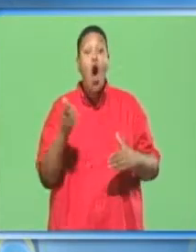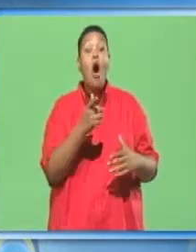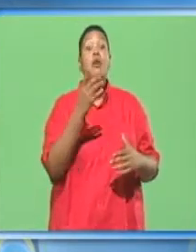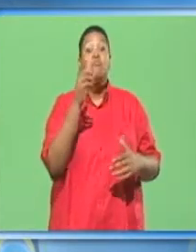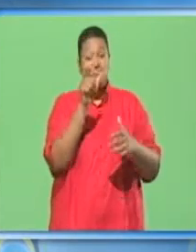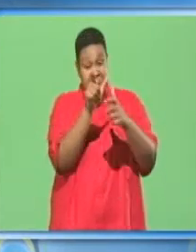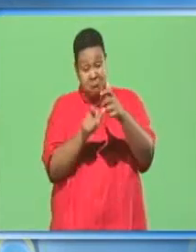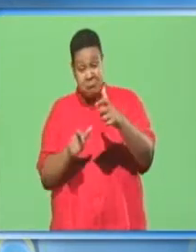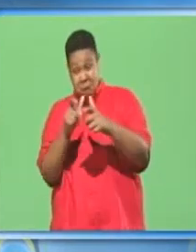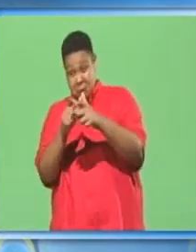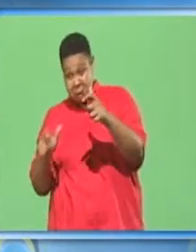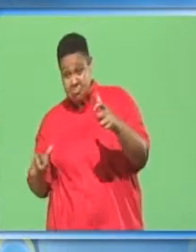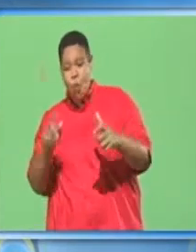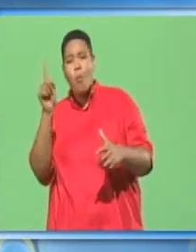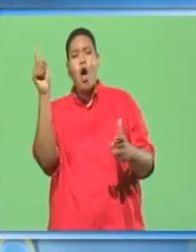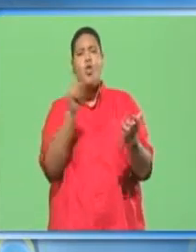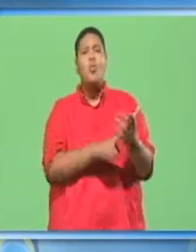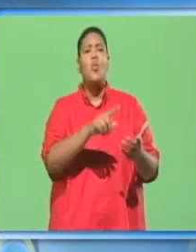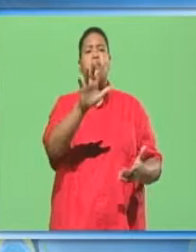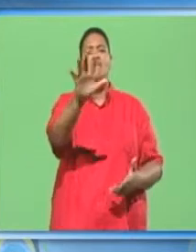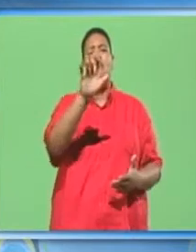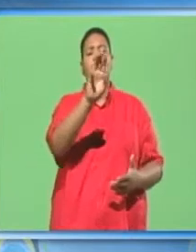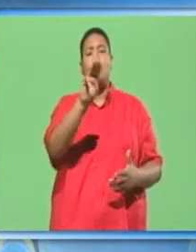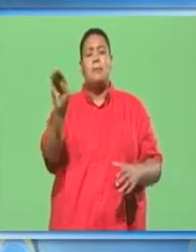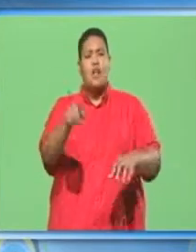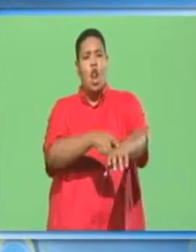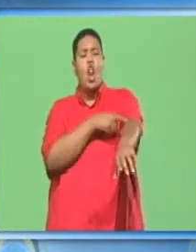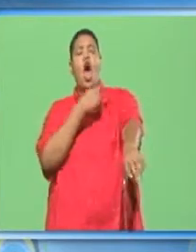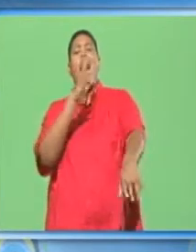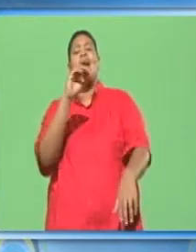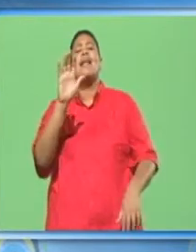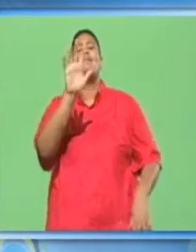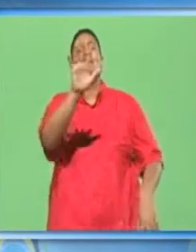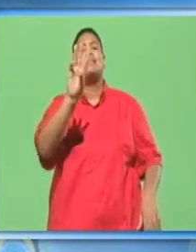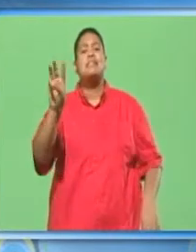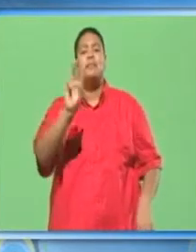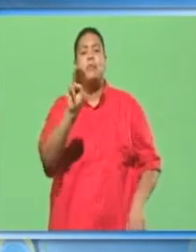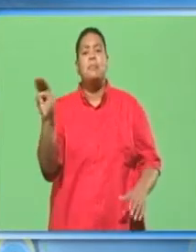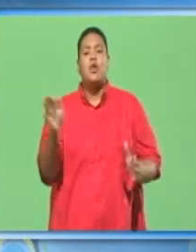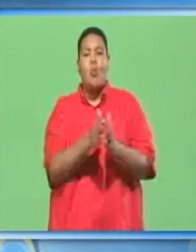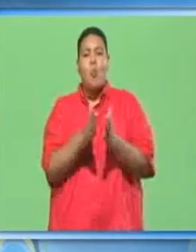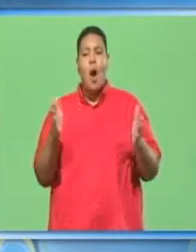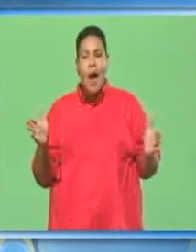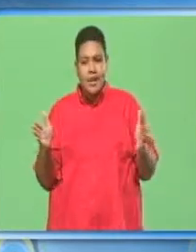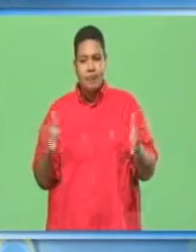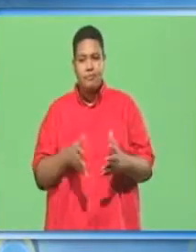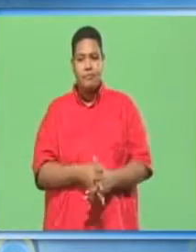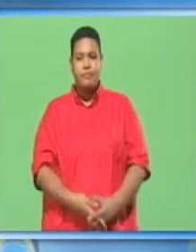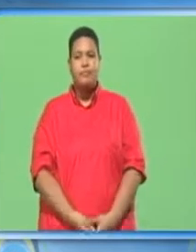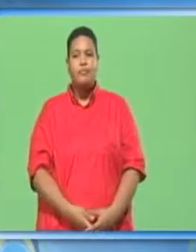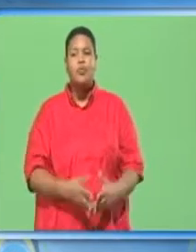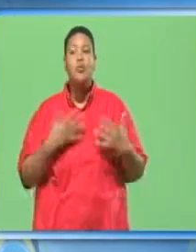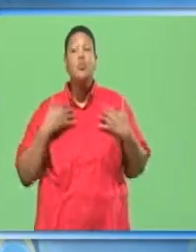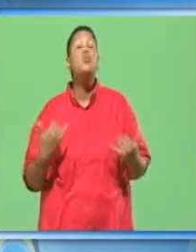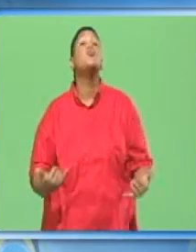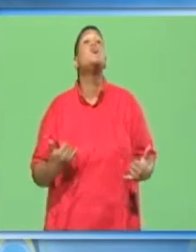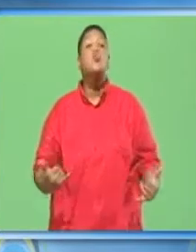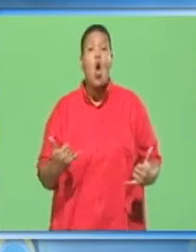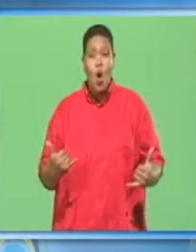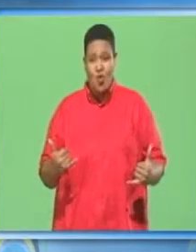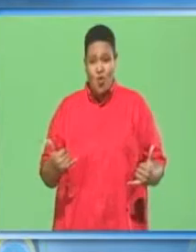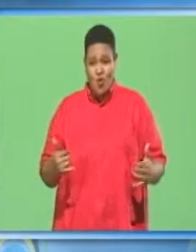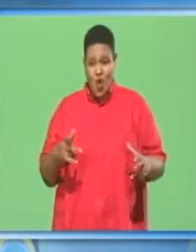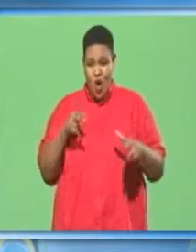are 1,500 millimeter long and 56 millimeter wide. We will now cross-cut